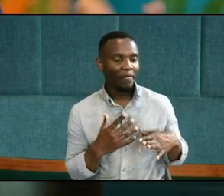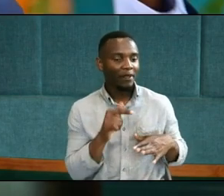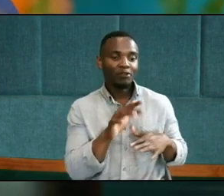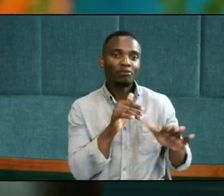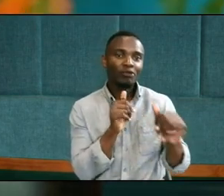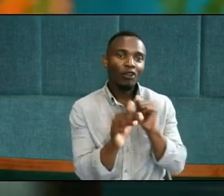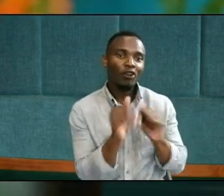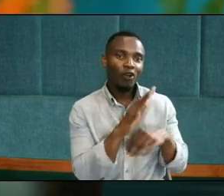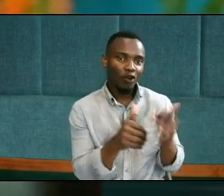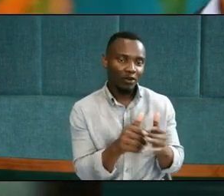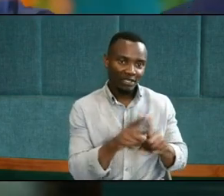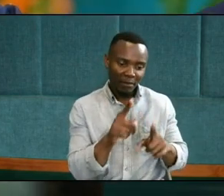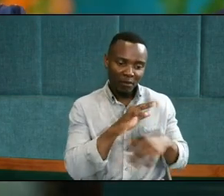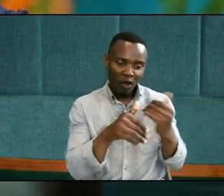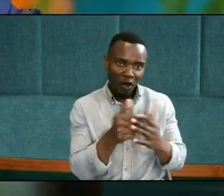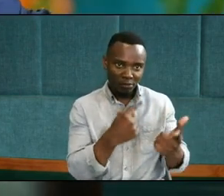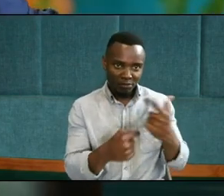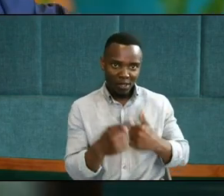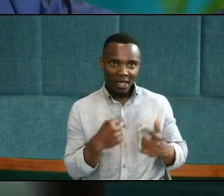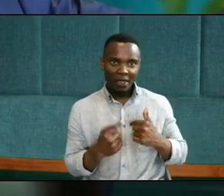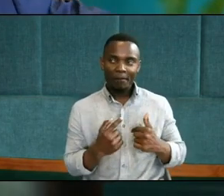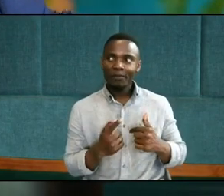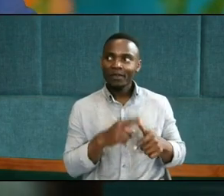them, and they came with their